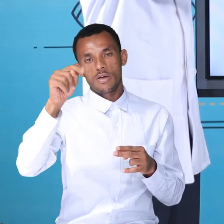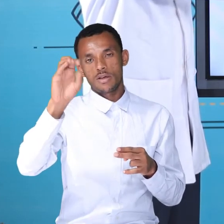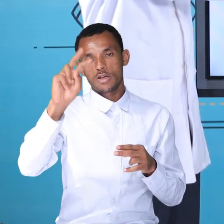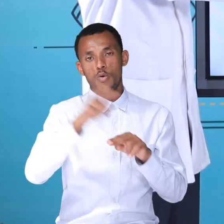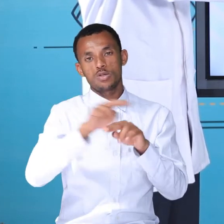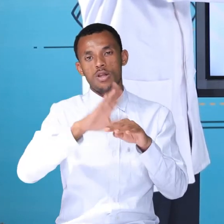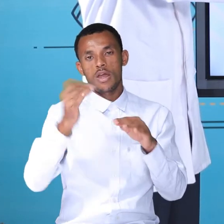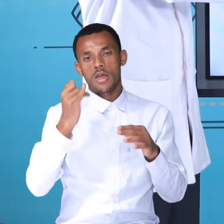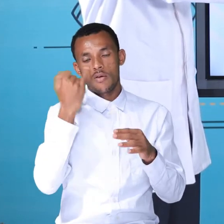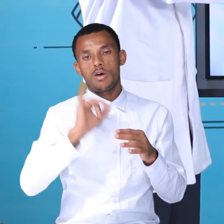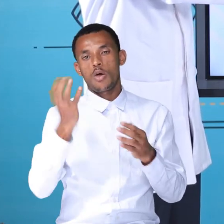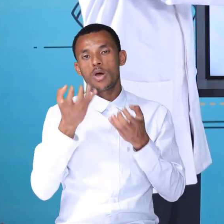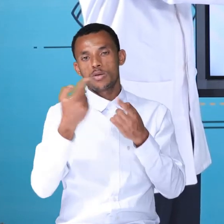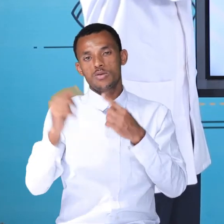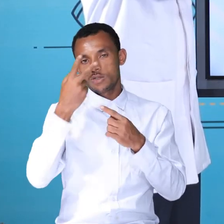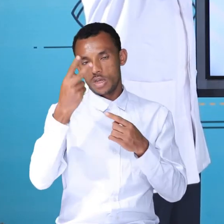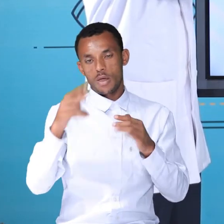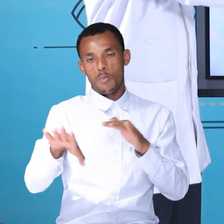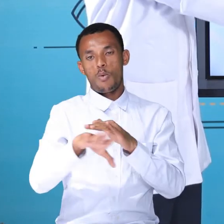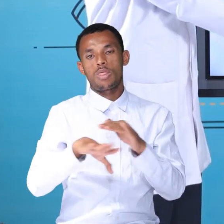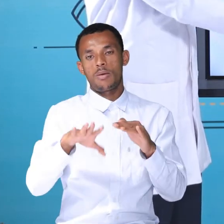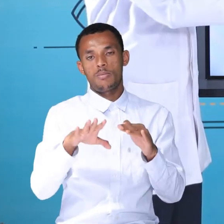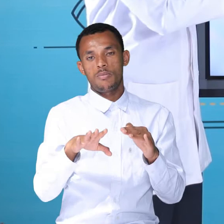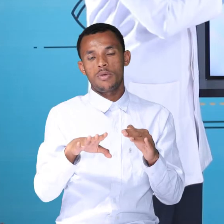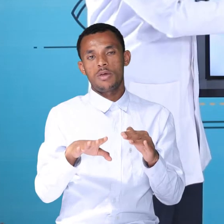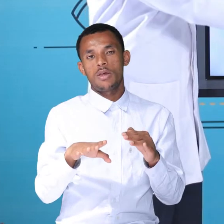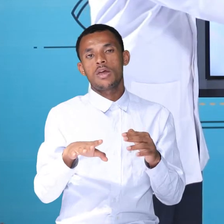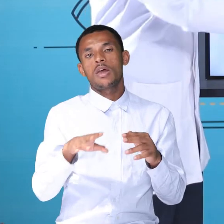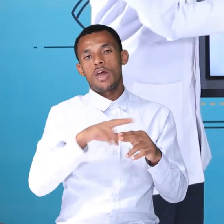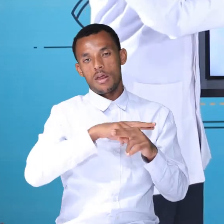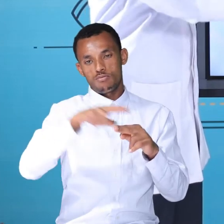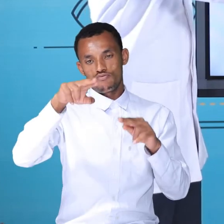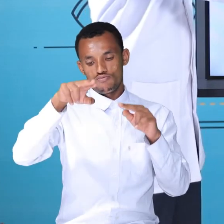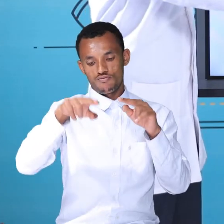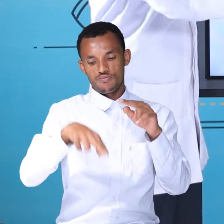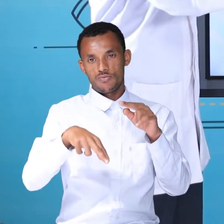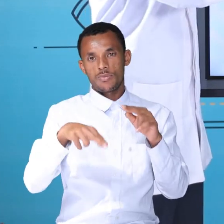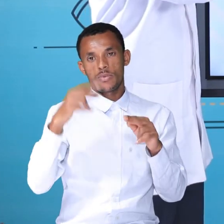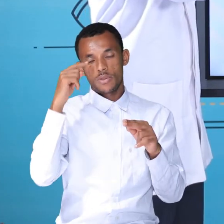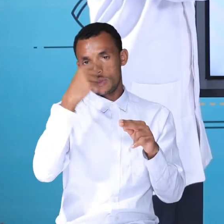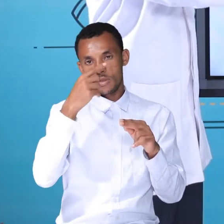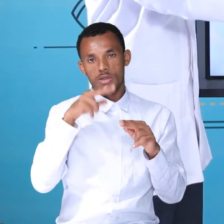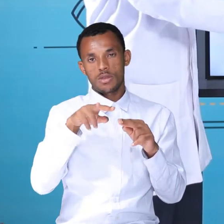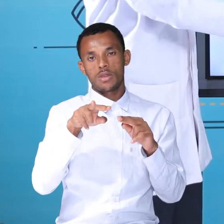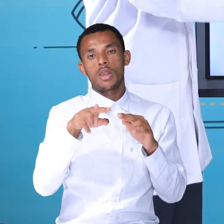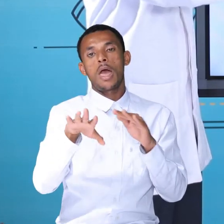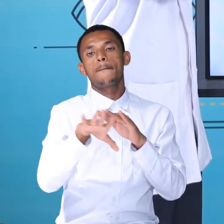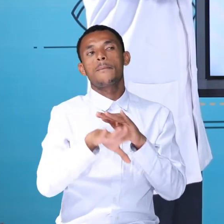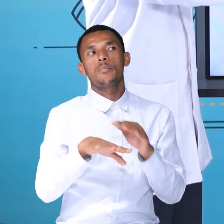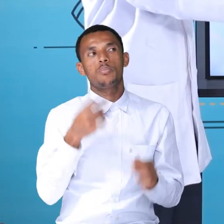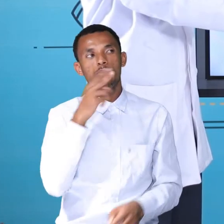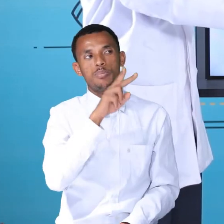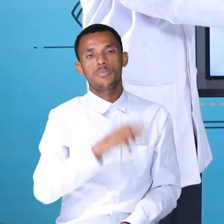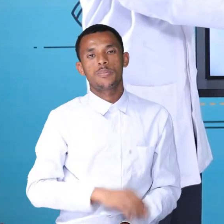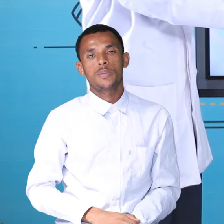if I want to see that, the bottom of the room, you have a ray should go to the other direction. So you have below the horizontal,